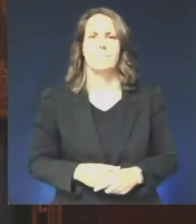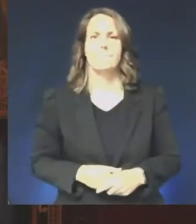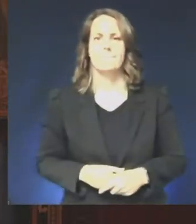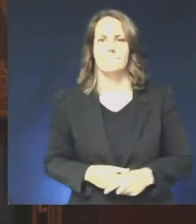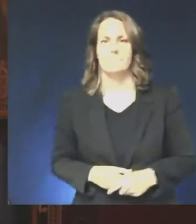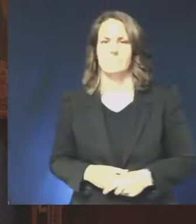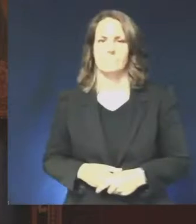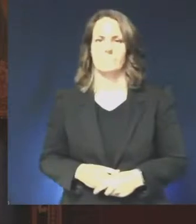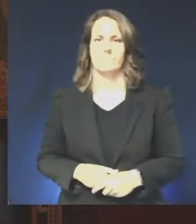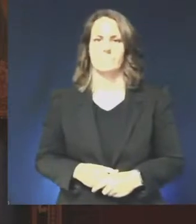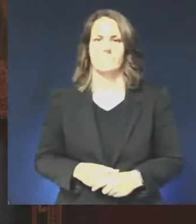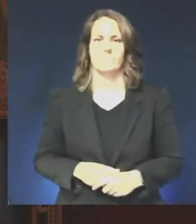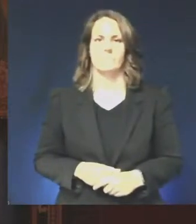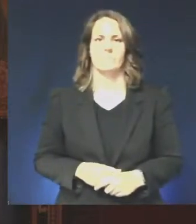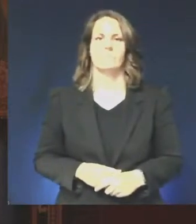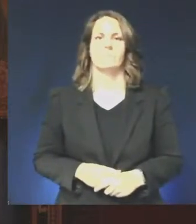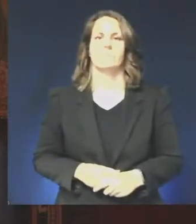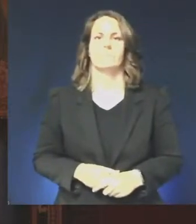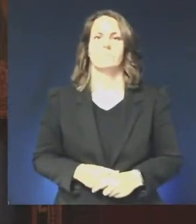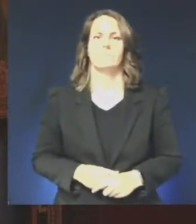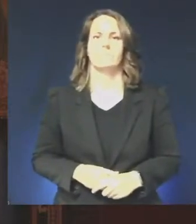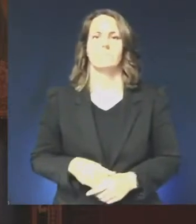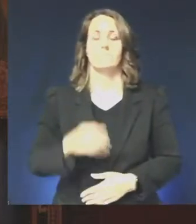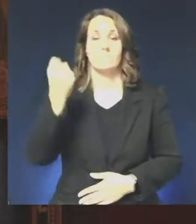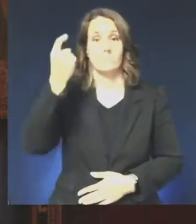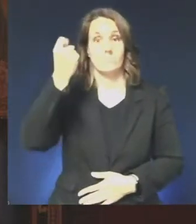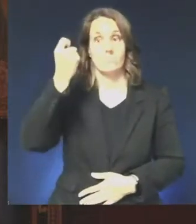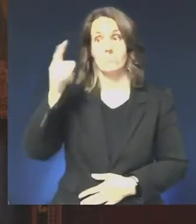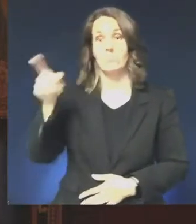many people have been admitted.